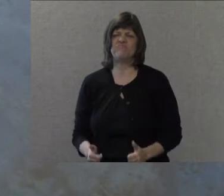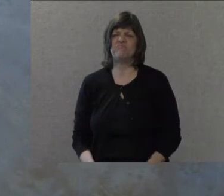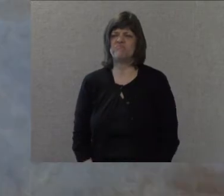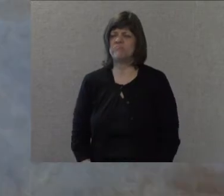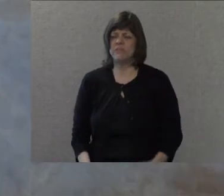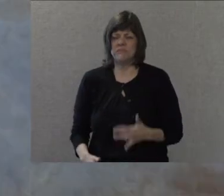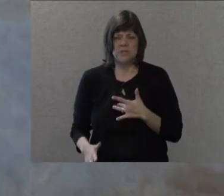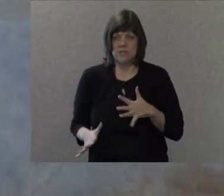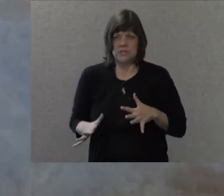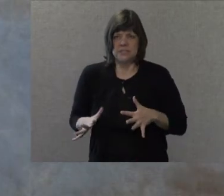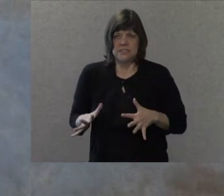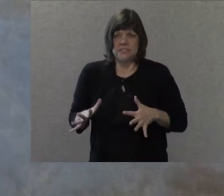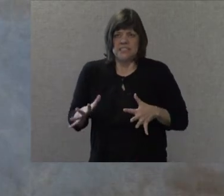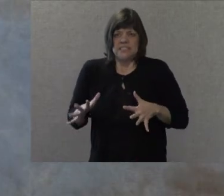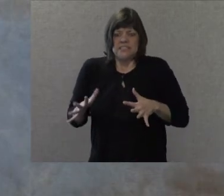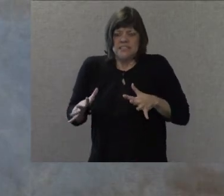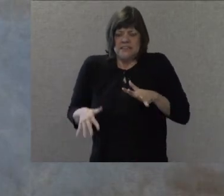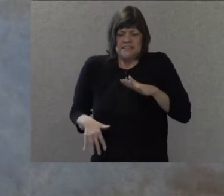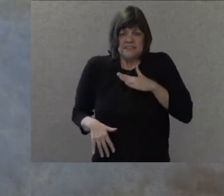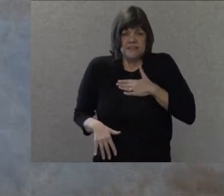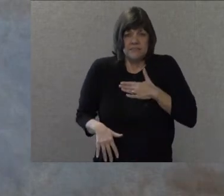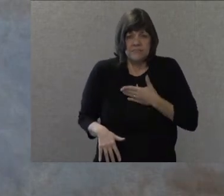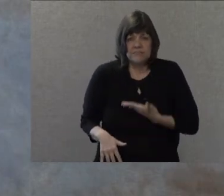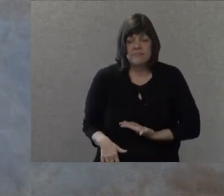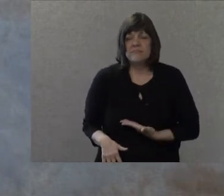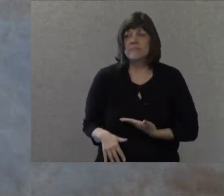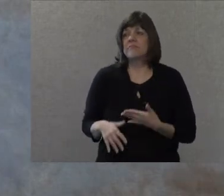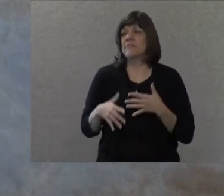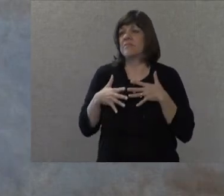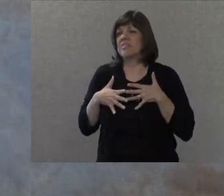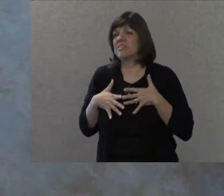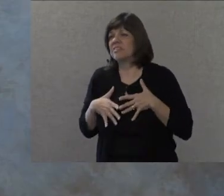hurt. Very anxious.